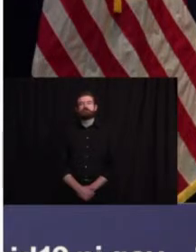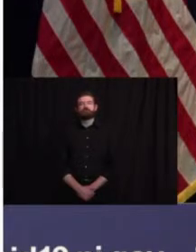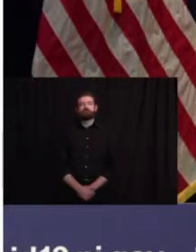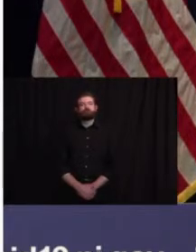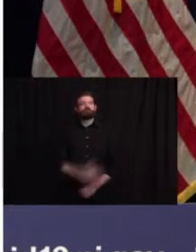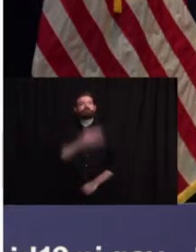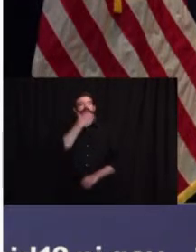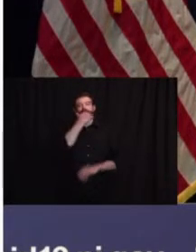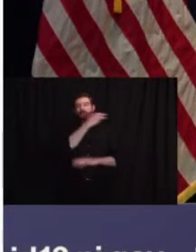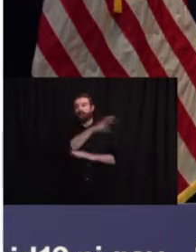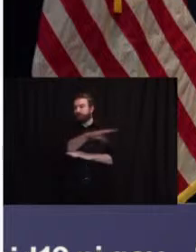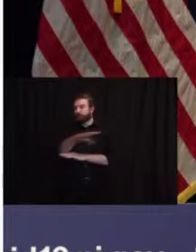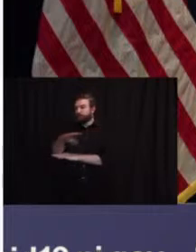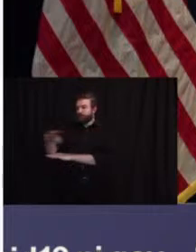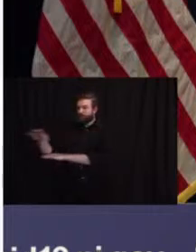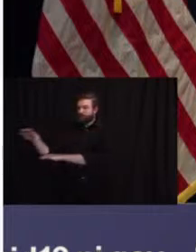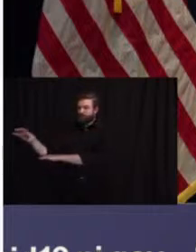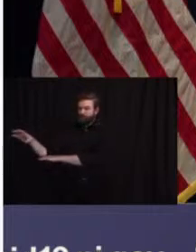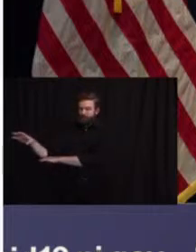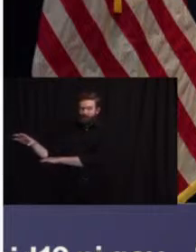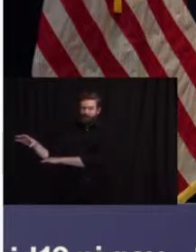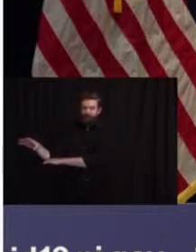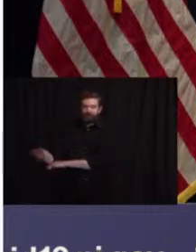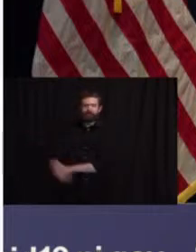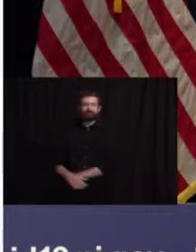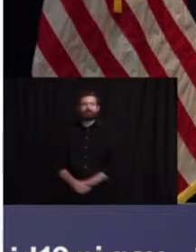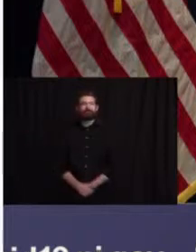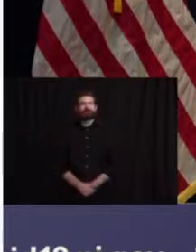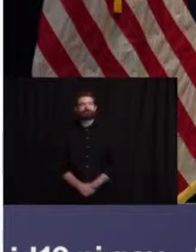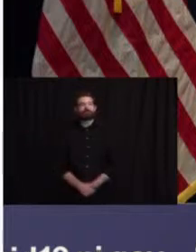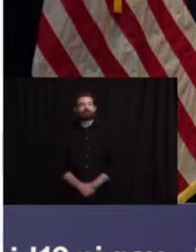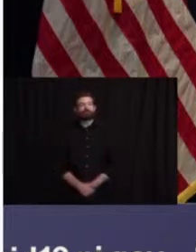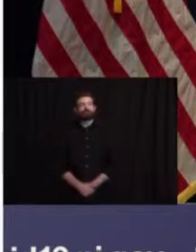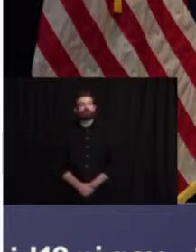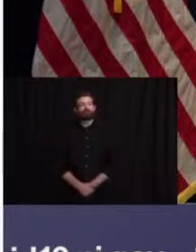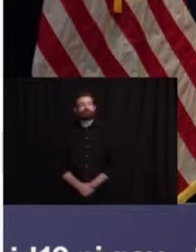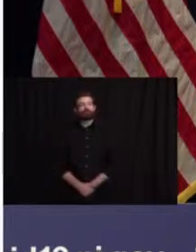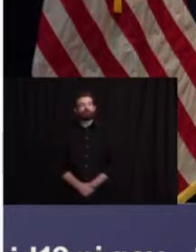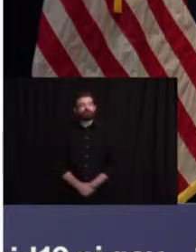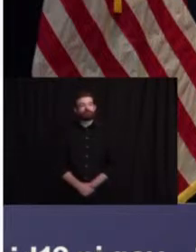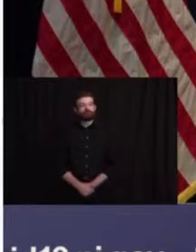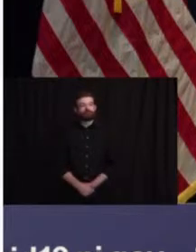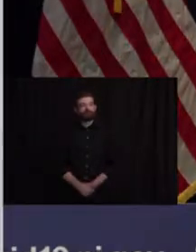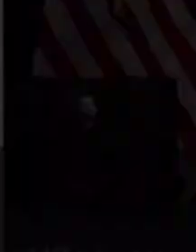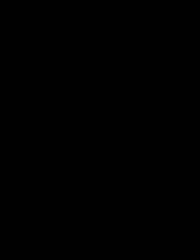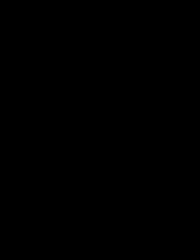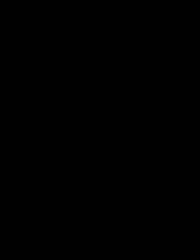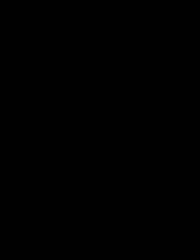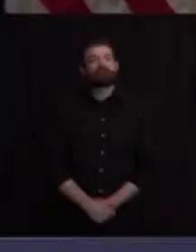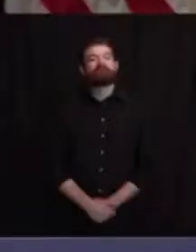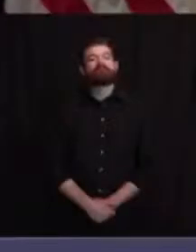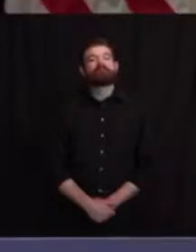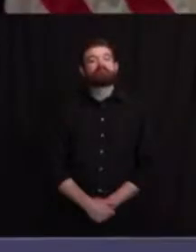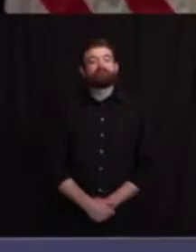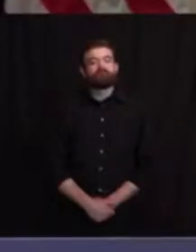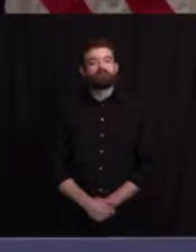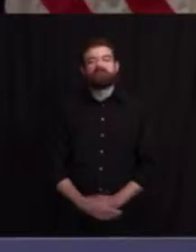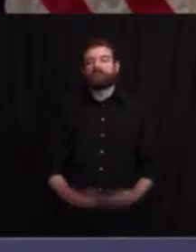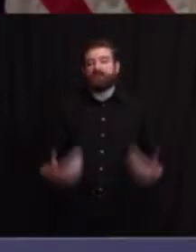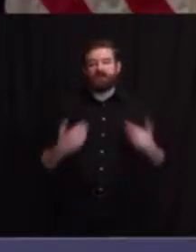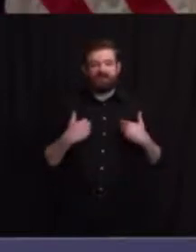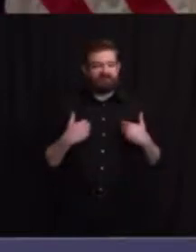Good afternoon, everyone. I include myself on this list. We've got a mix of the usual suspects and some special guests today.